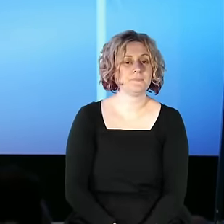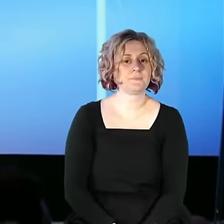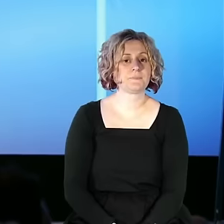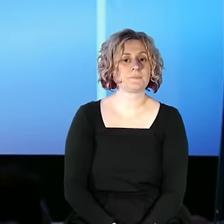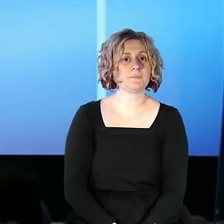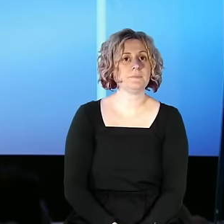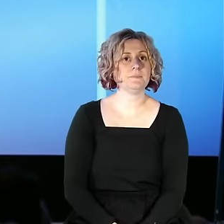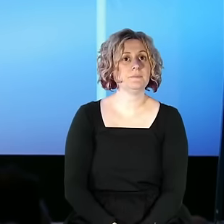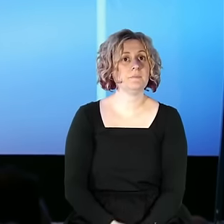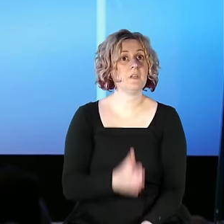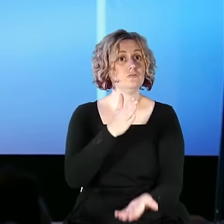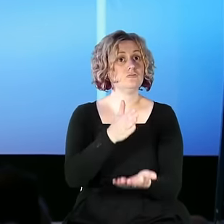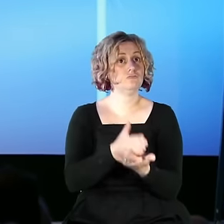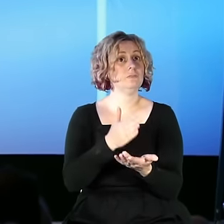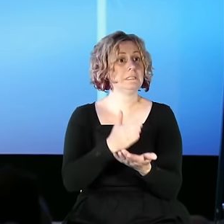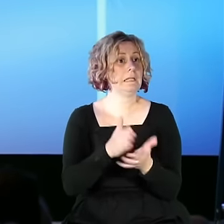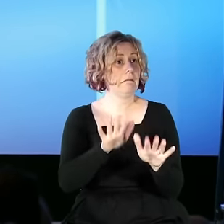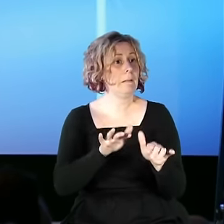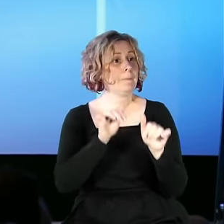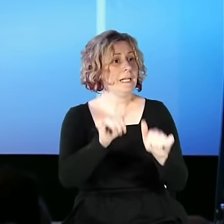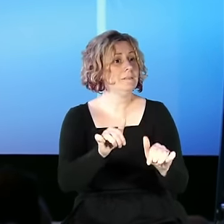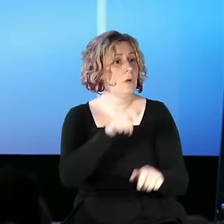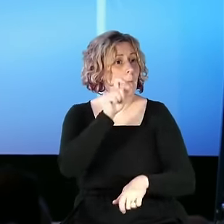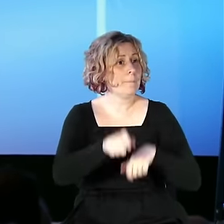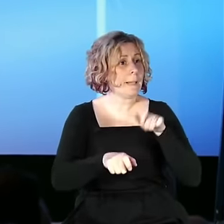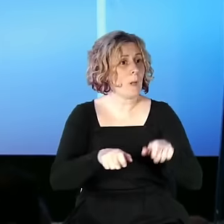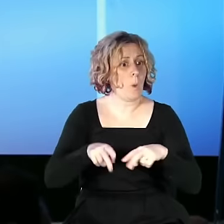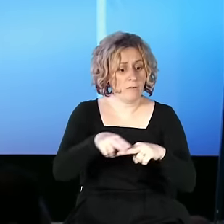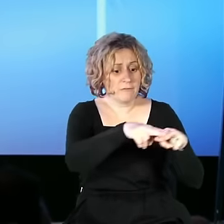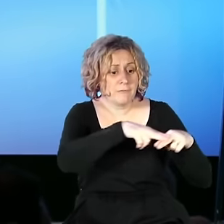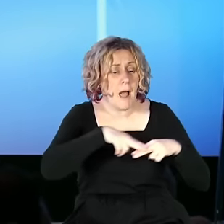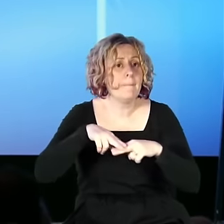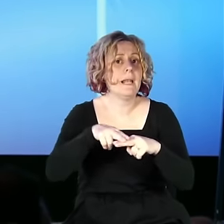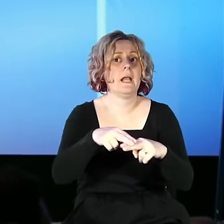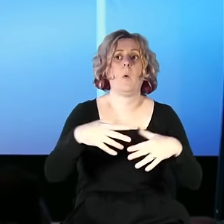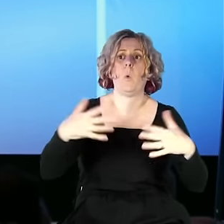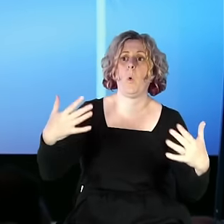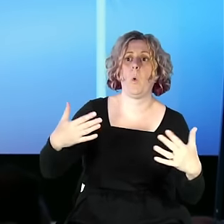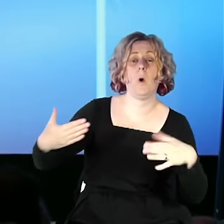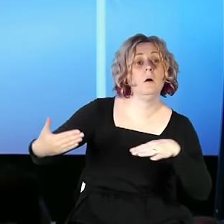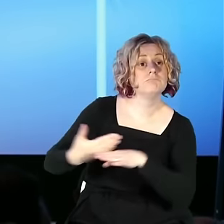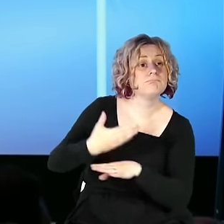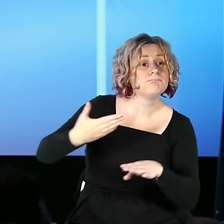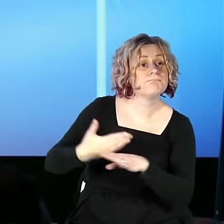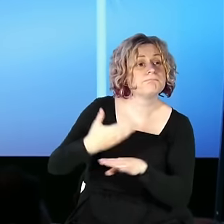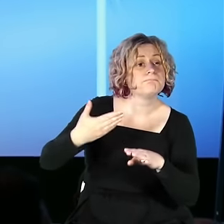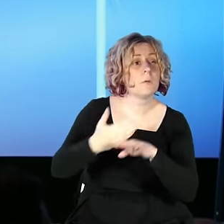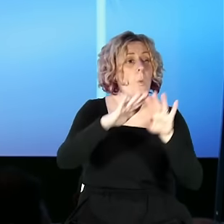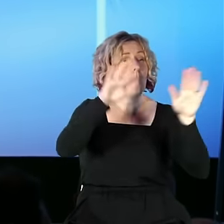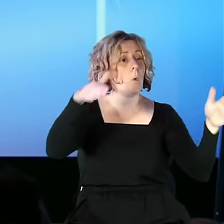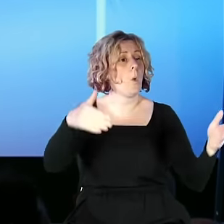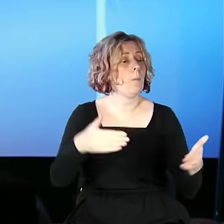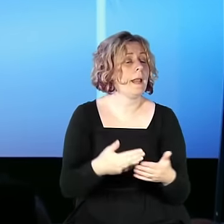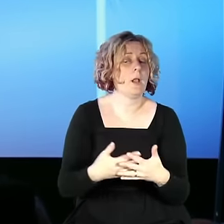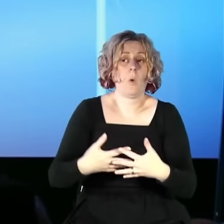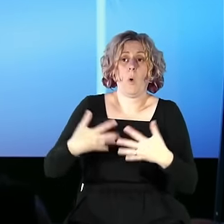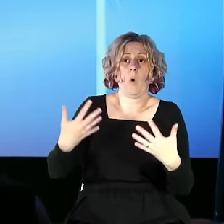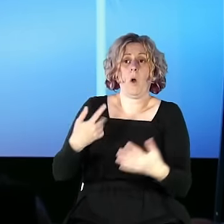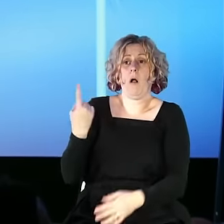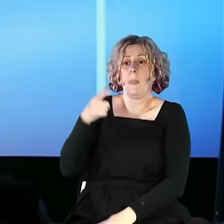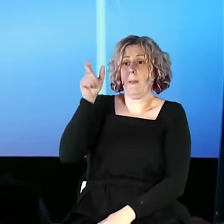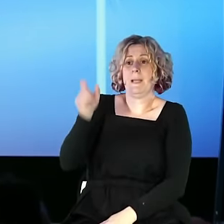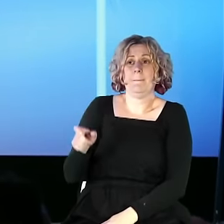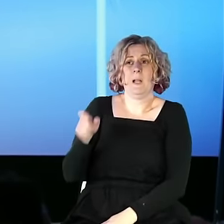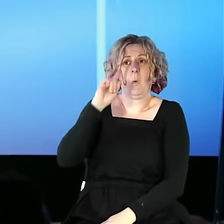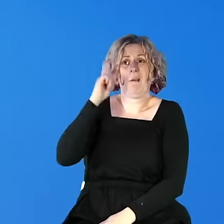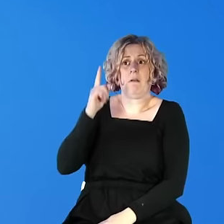blessing for those with young families or who serve on the mission field globally, and others who wouldn't otherwise be able to join in